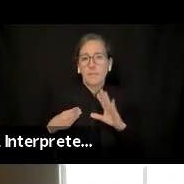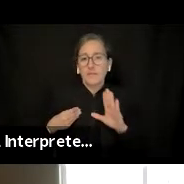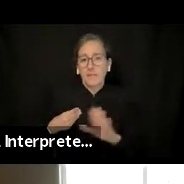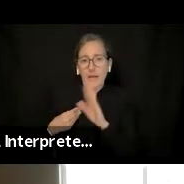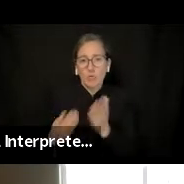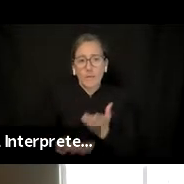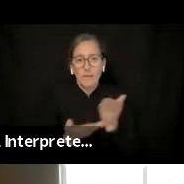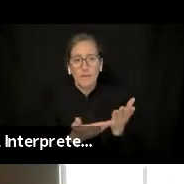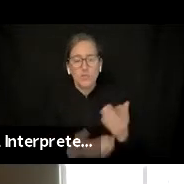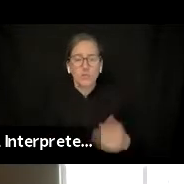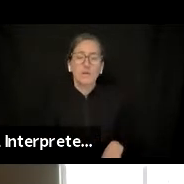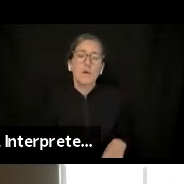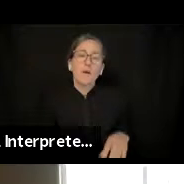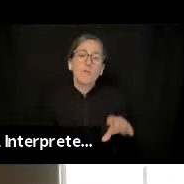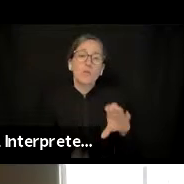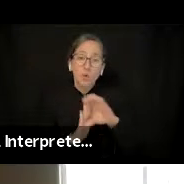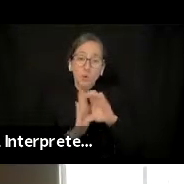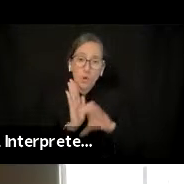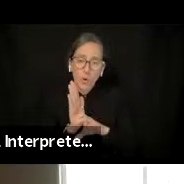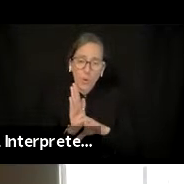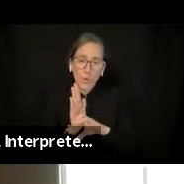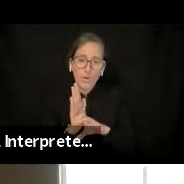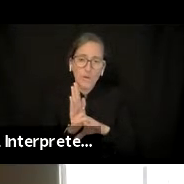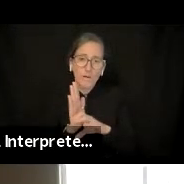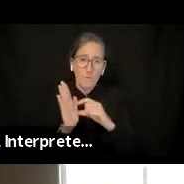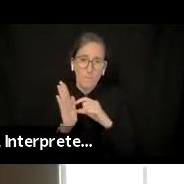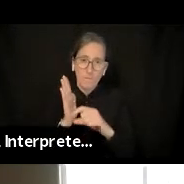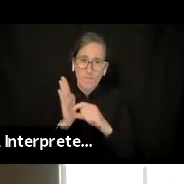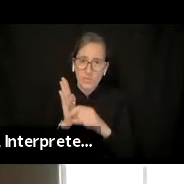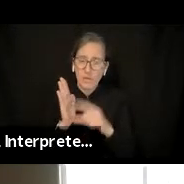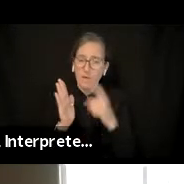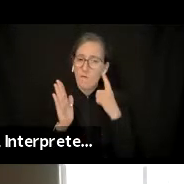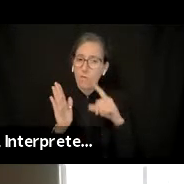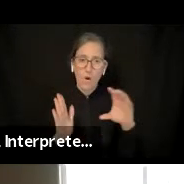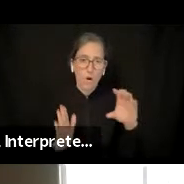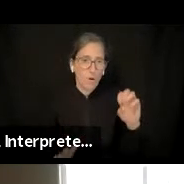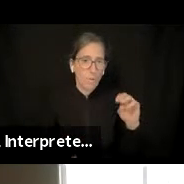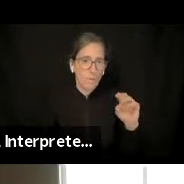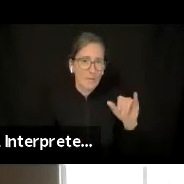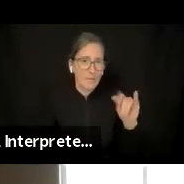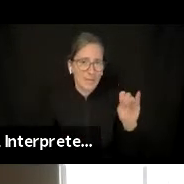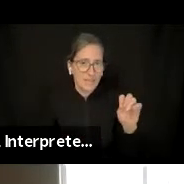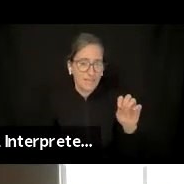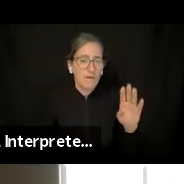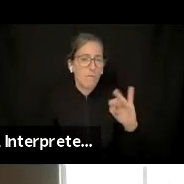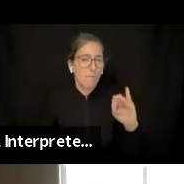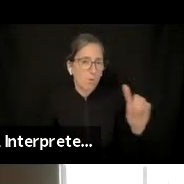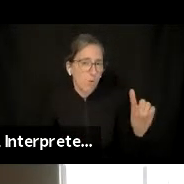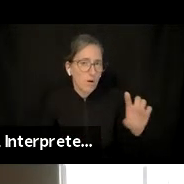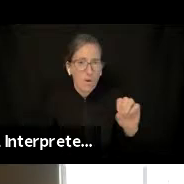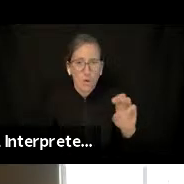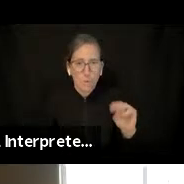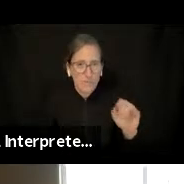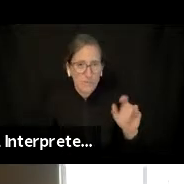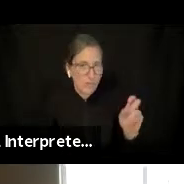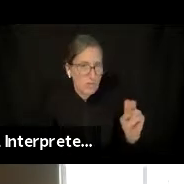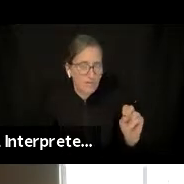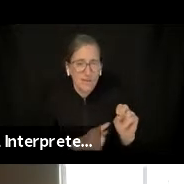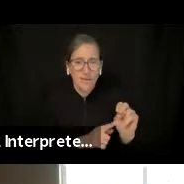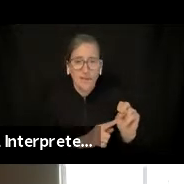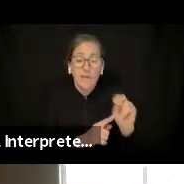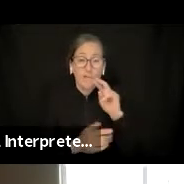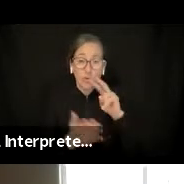provision for committees, boards, and commissions. And if you look through all of them, there's only a few commissions.